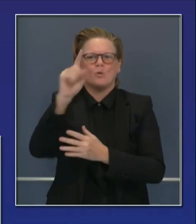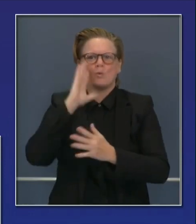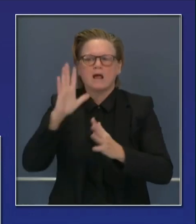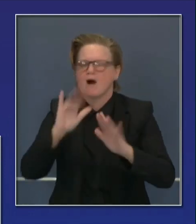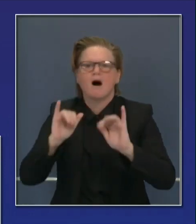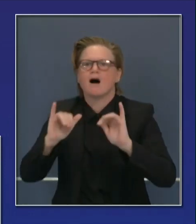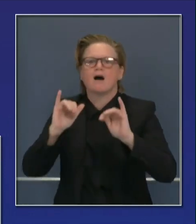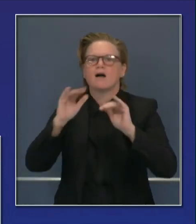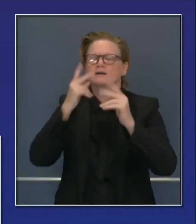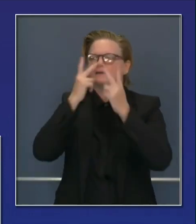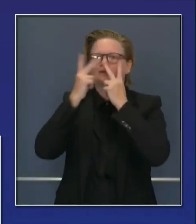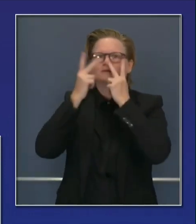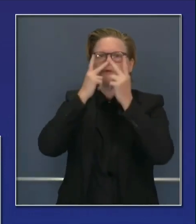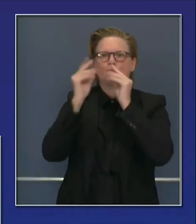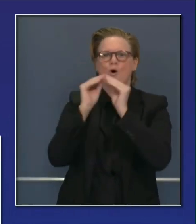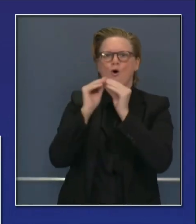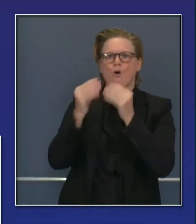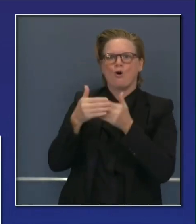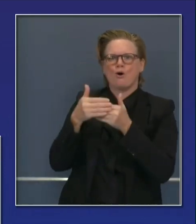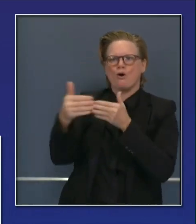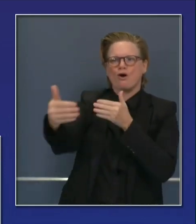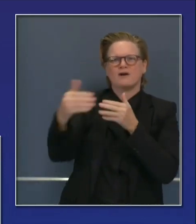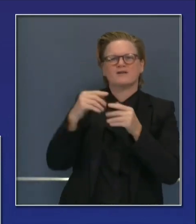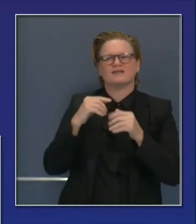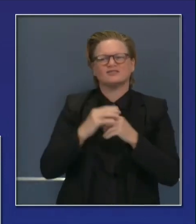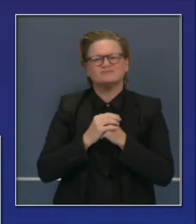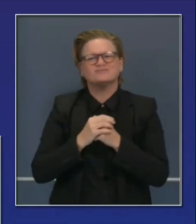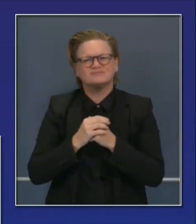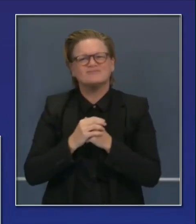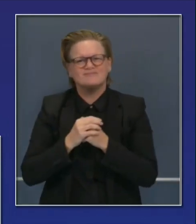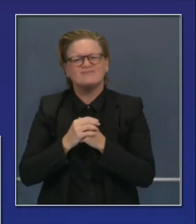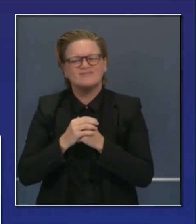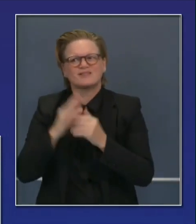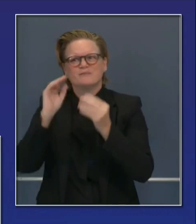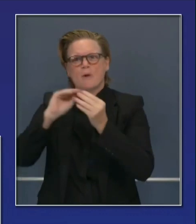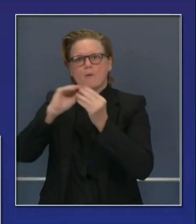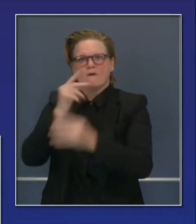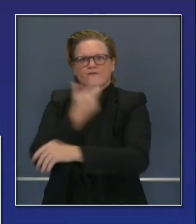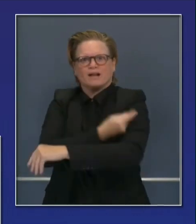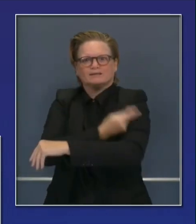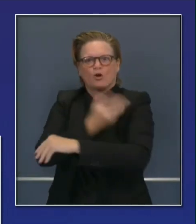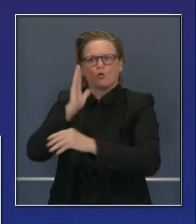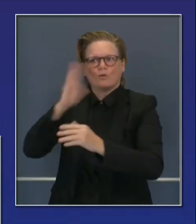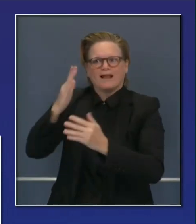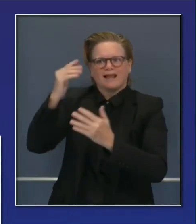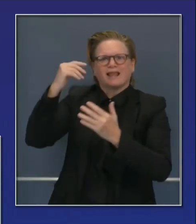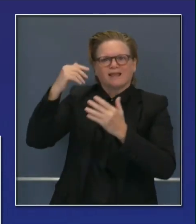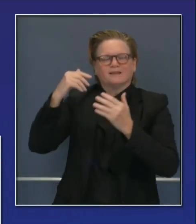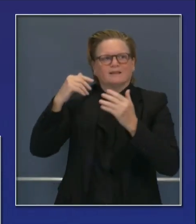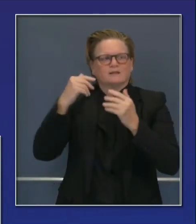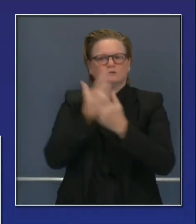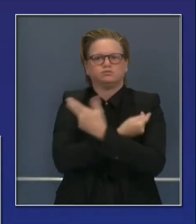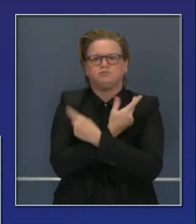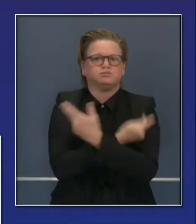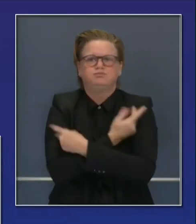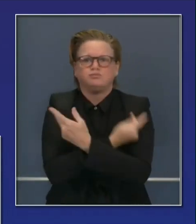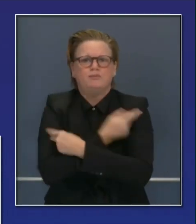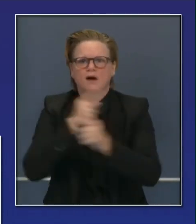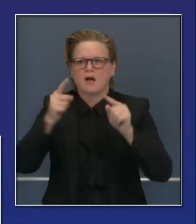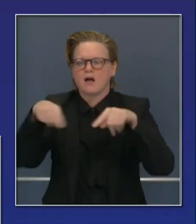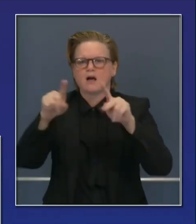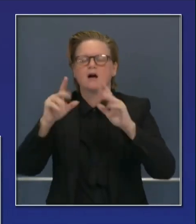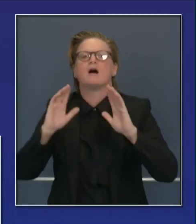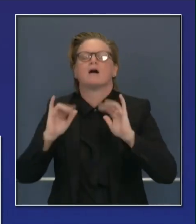arriving January, February, March. More and more individuals will be availing themselves the